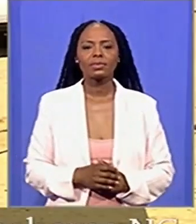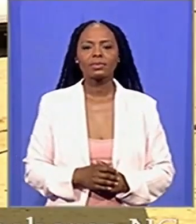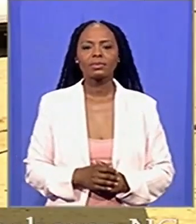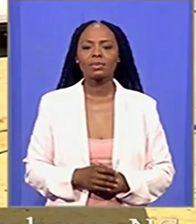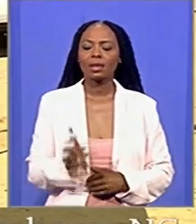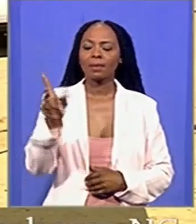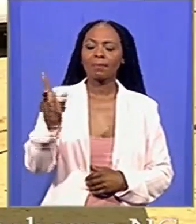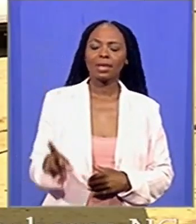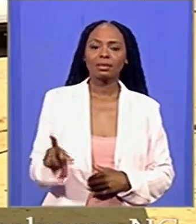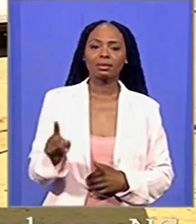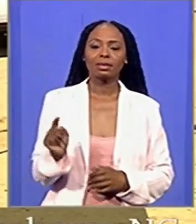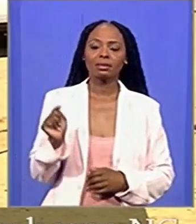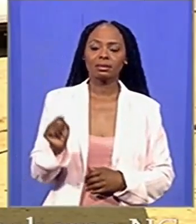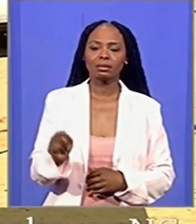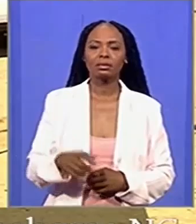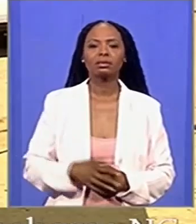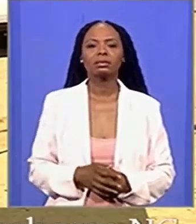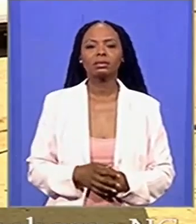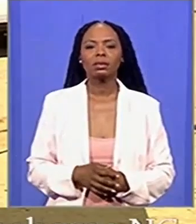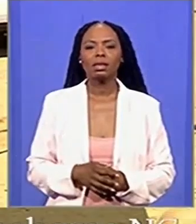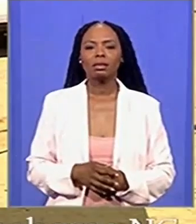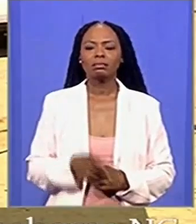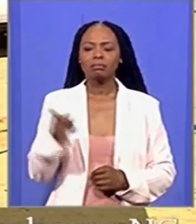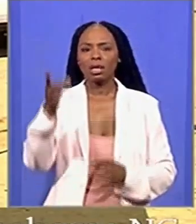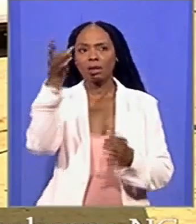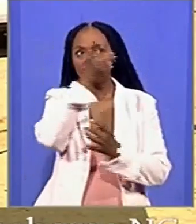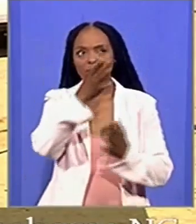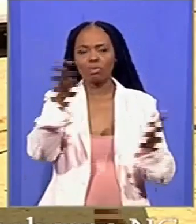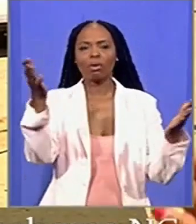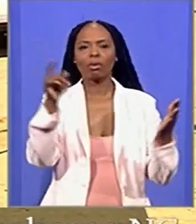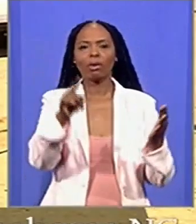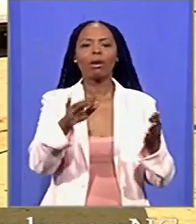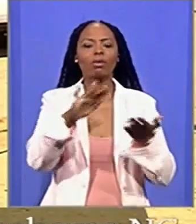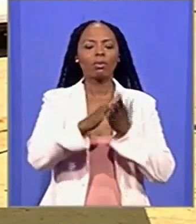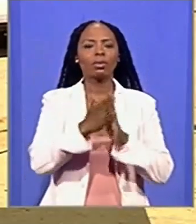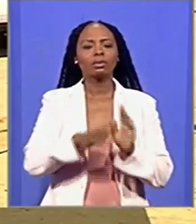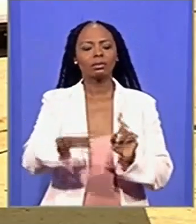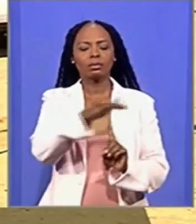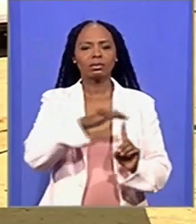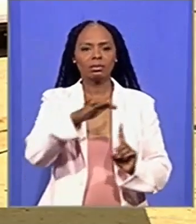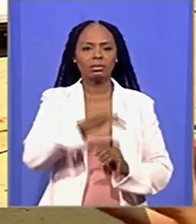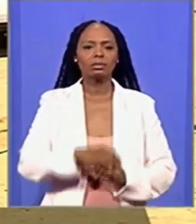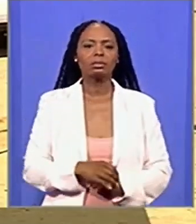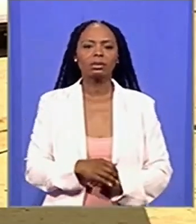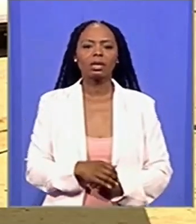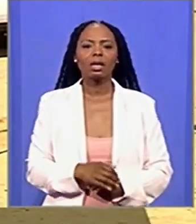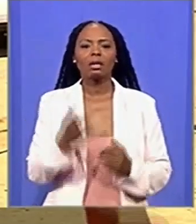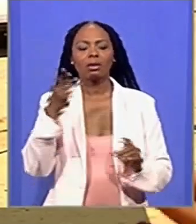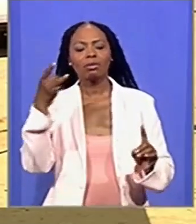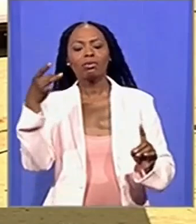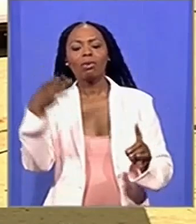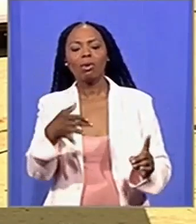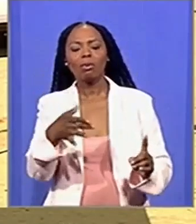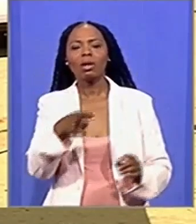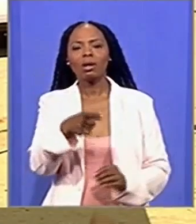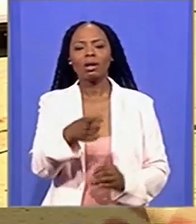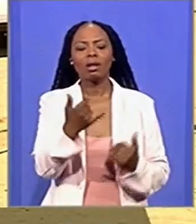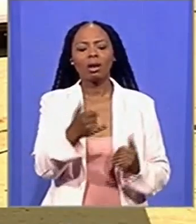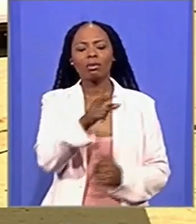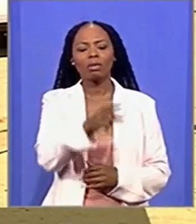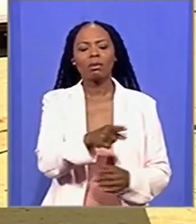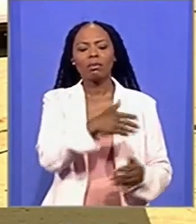ona a ikisitse batho go tswa teng and then batho ba ba eleditse ba mo tswalla between Scale le Kuruman ba